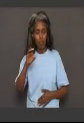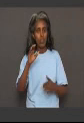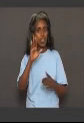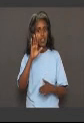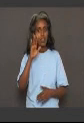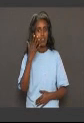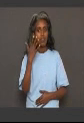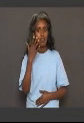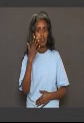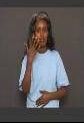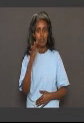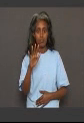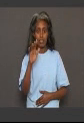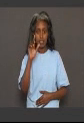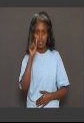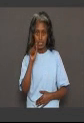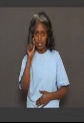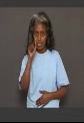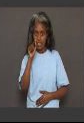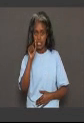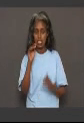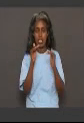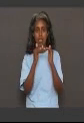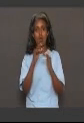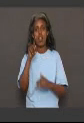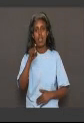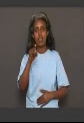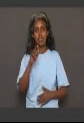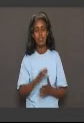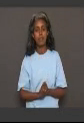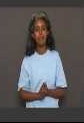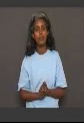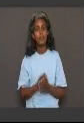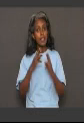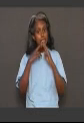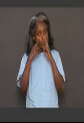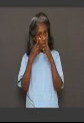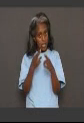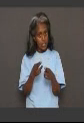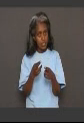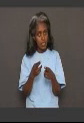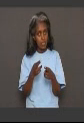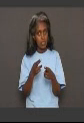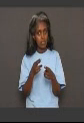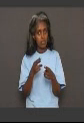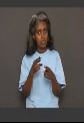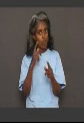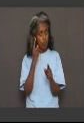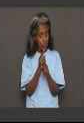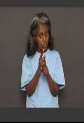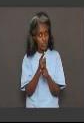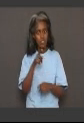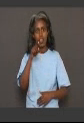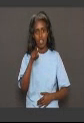the secant of 15 degrees equaled x. The